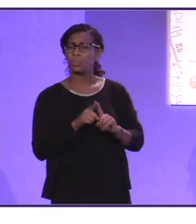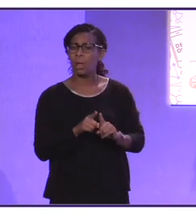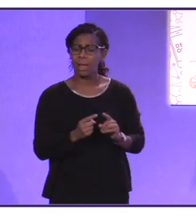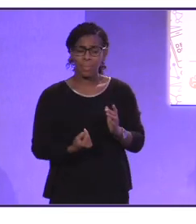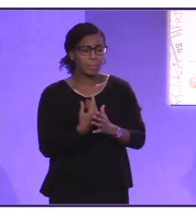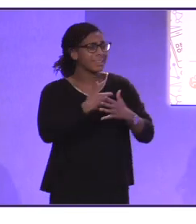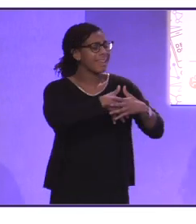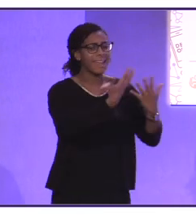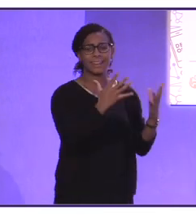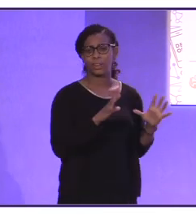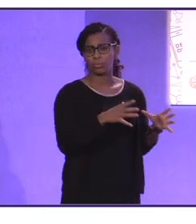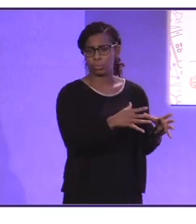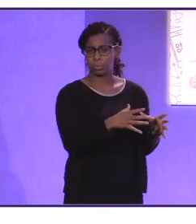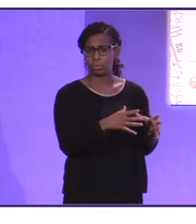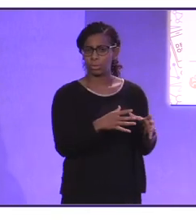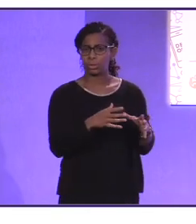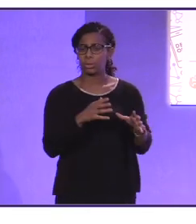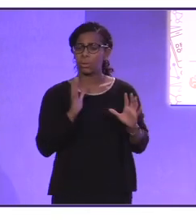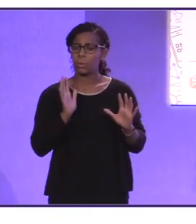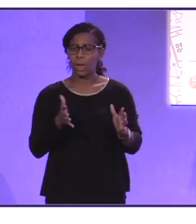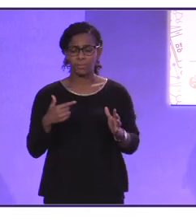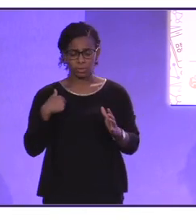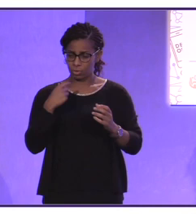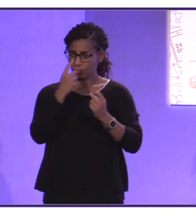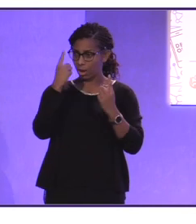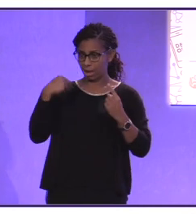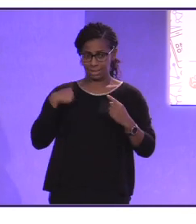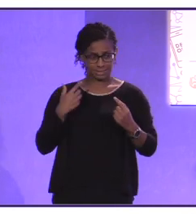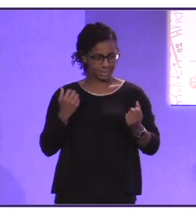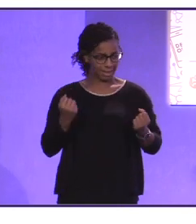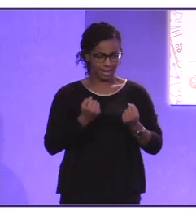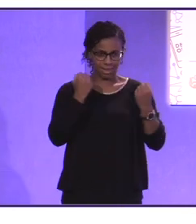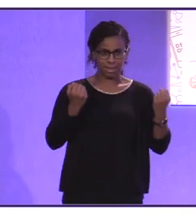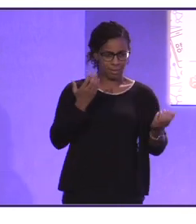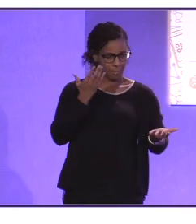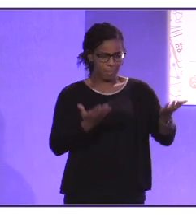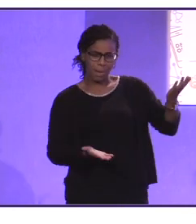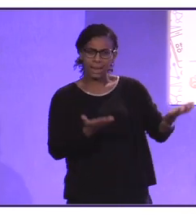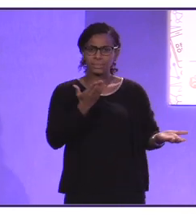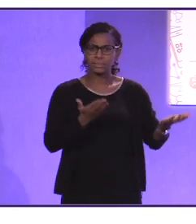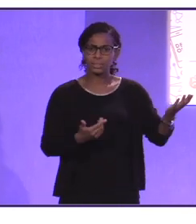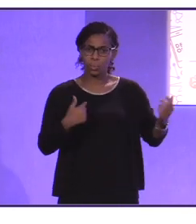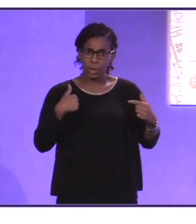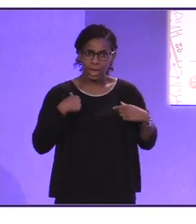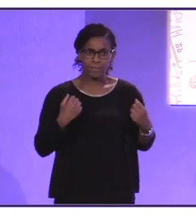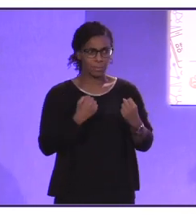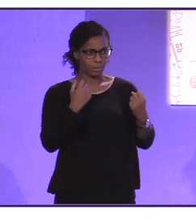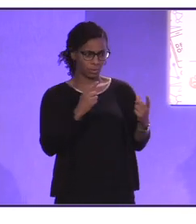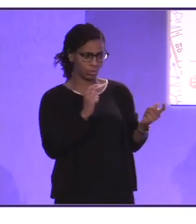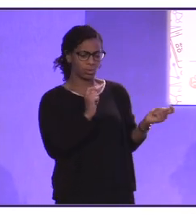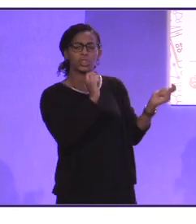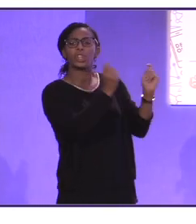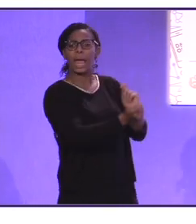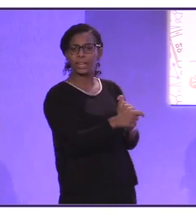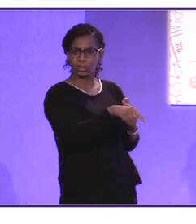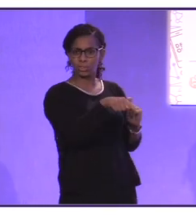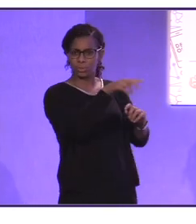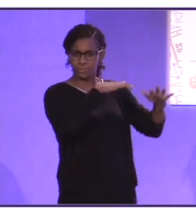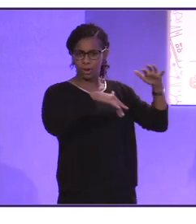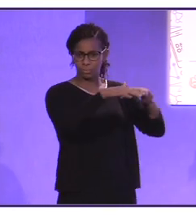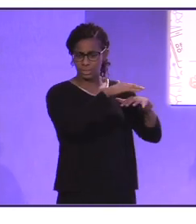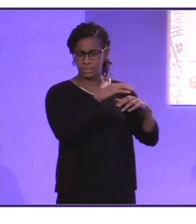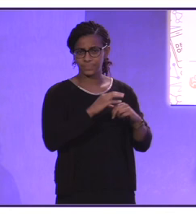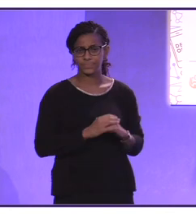to recognize the balance, the capacity we all have to change these things. So